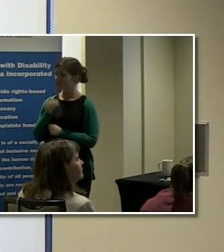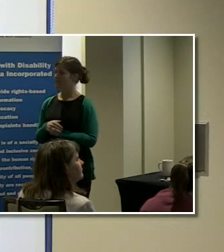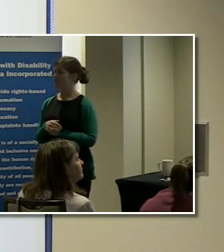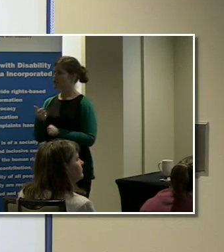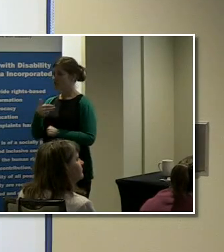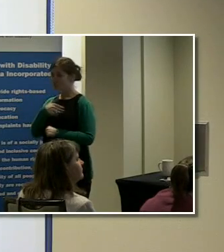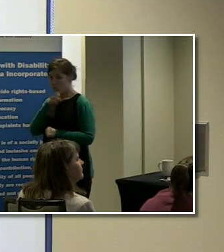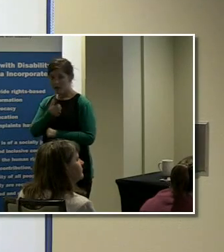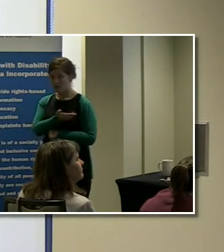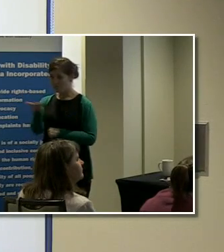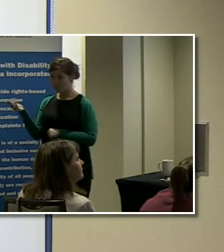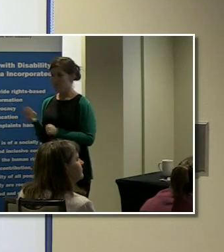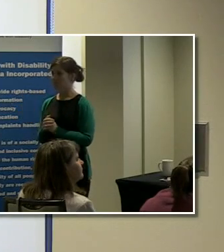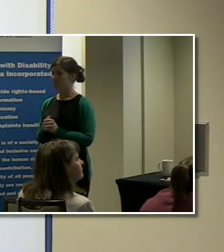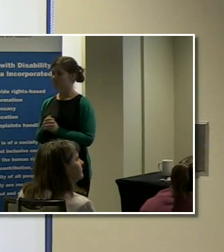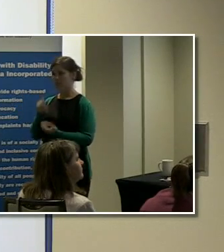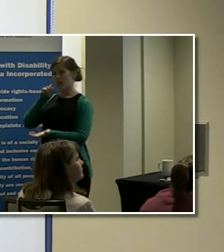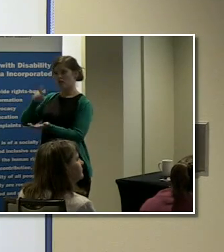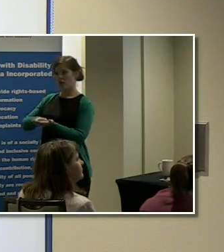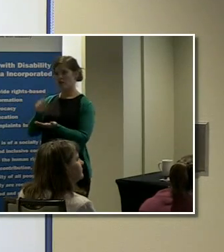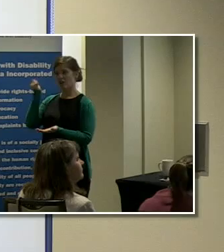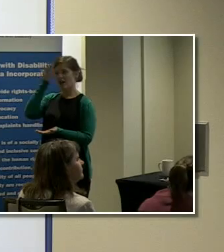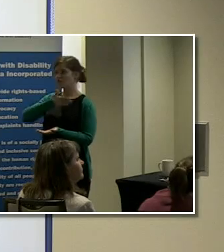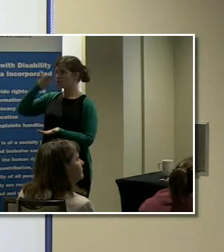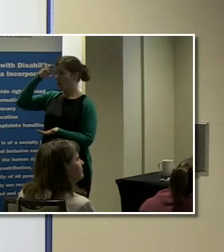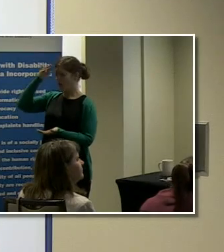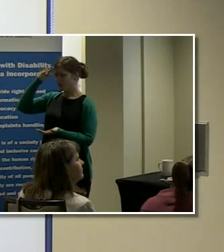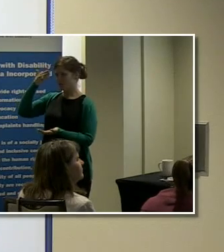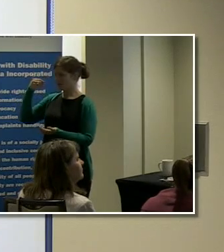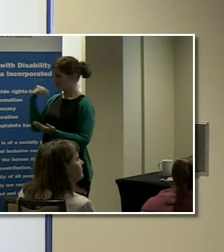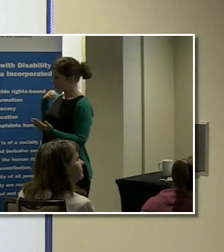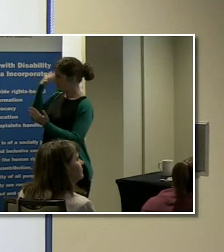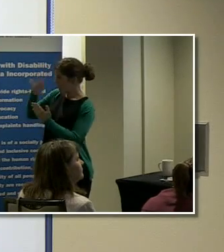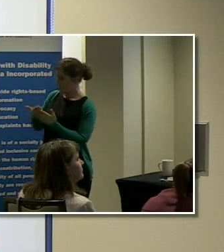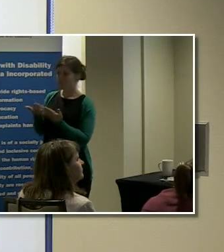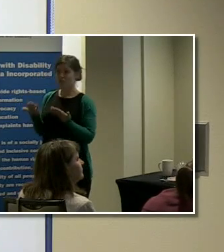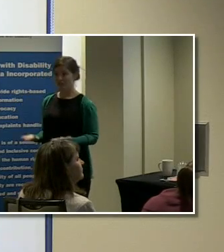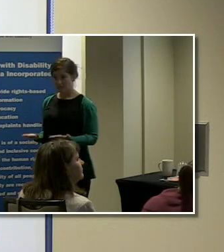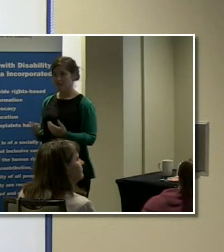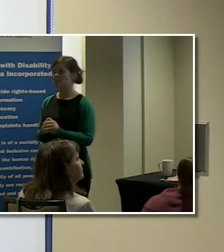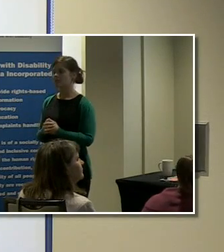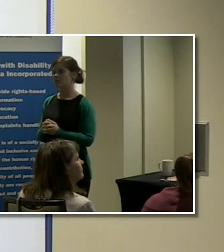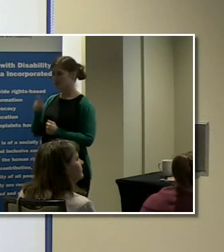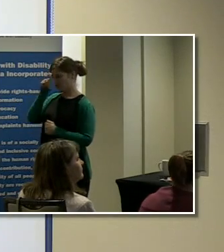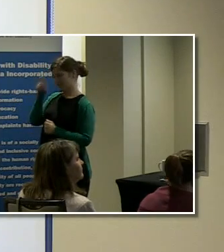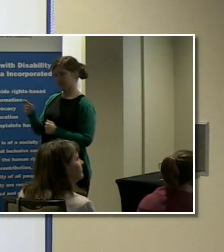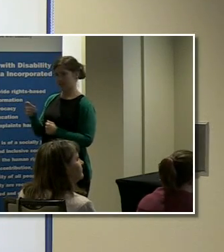our Aboriginal elders, all elders, past and present, and pay my